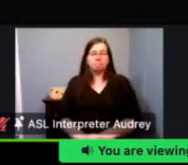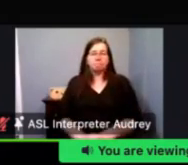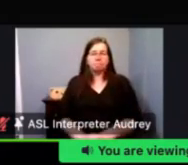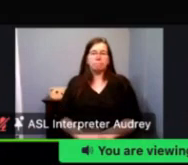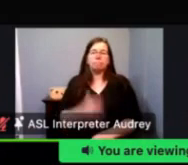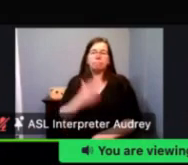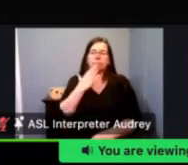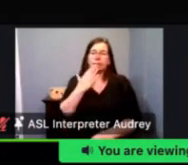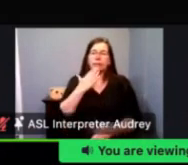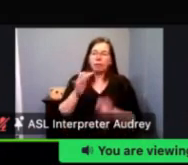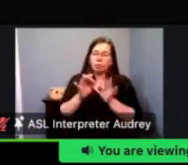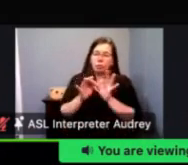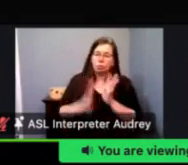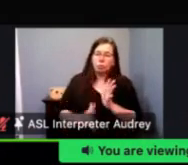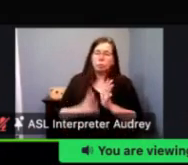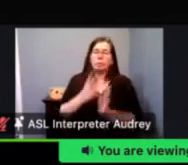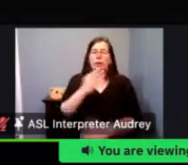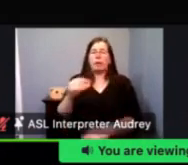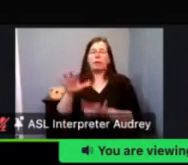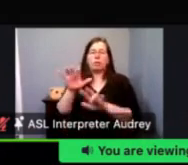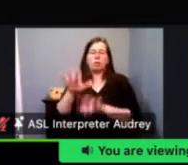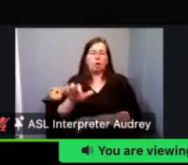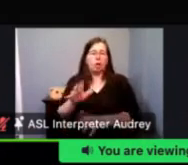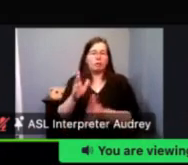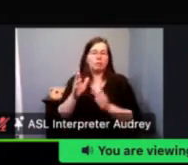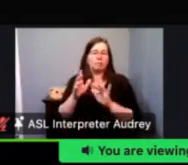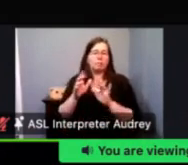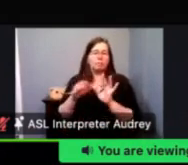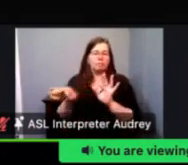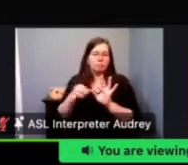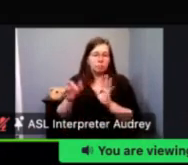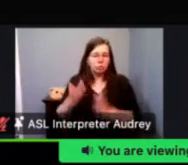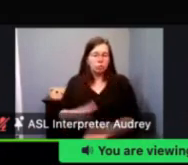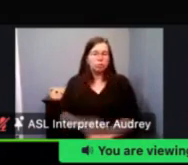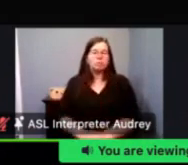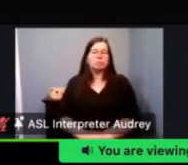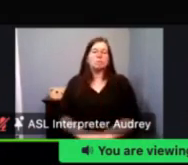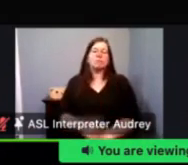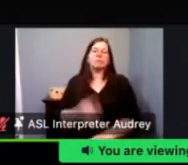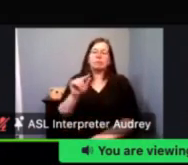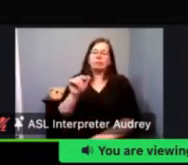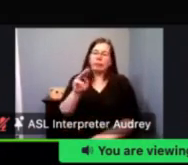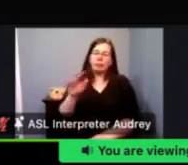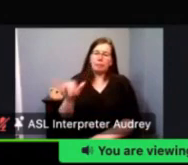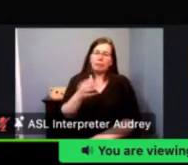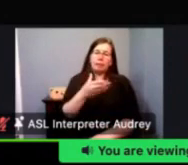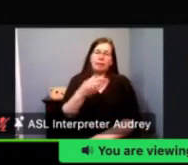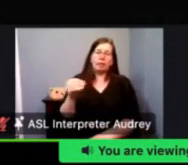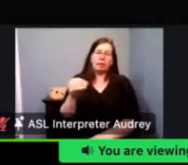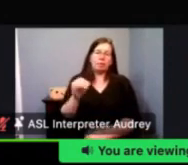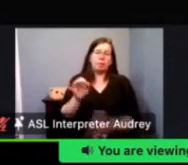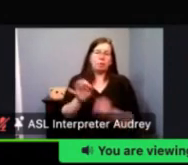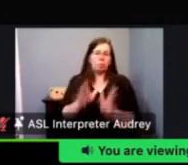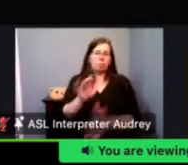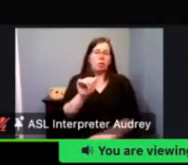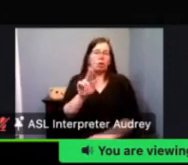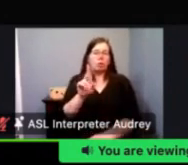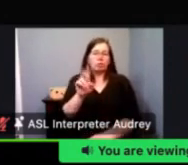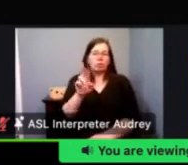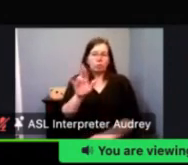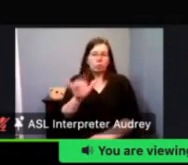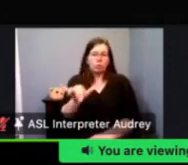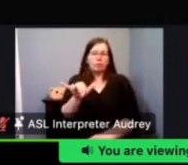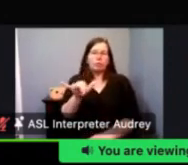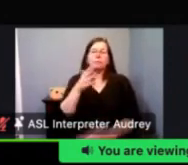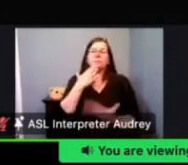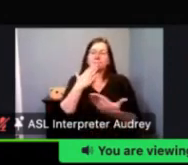Thank you to our interpreter and our cart captioner, Tammy, and our interpreter, Audrey. Appreciate